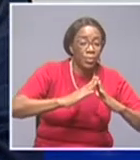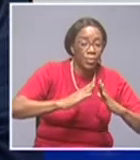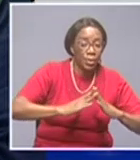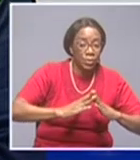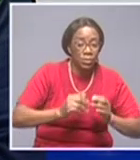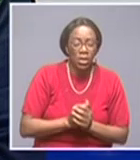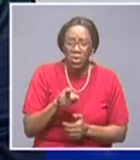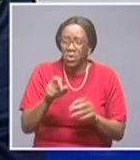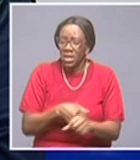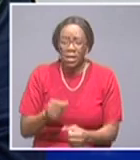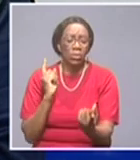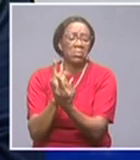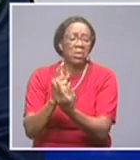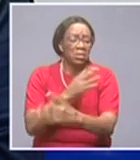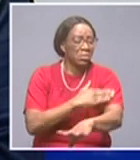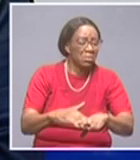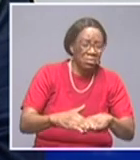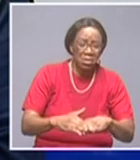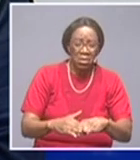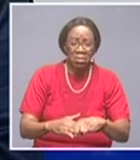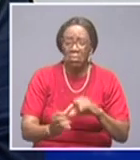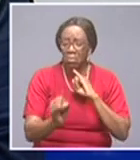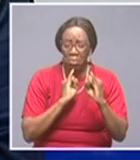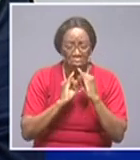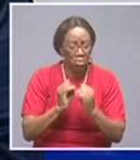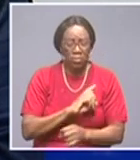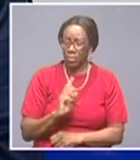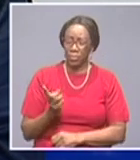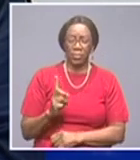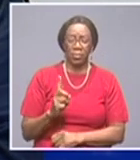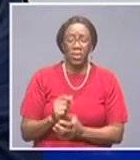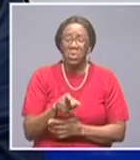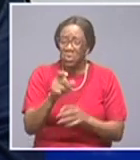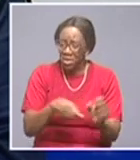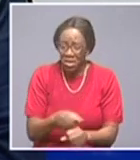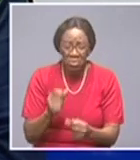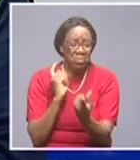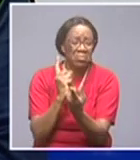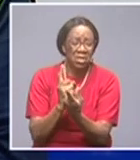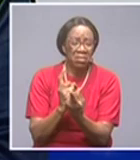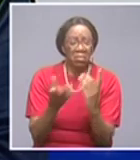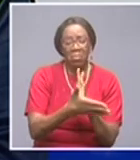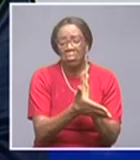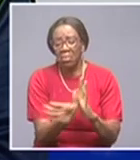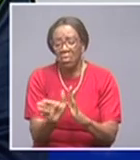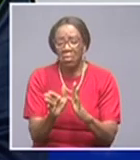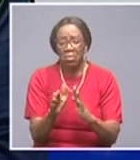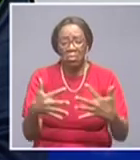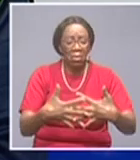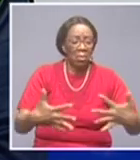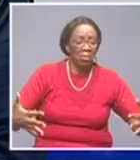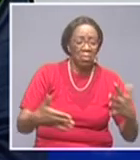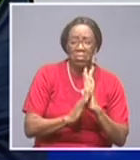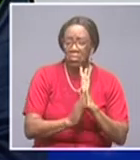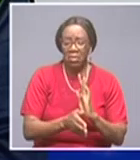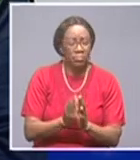have this is not only a population census, it's a population and housing census. So the houses will also be